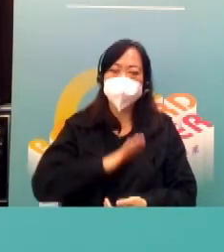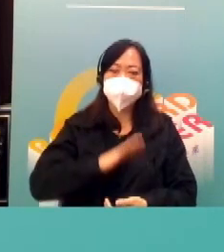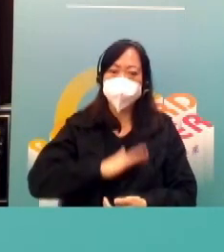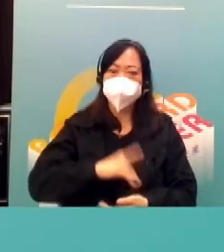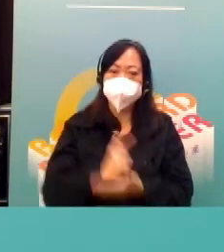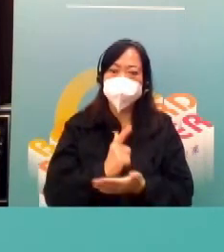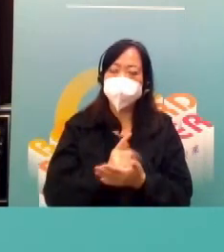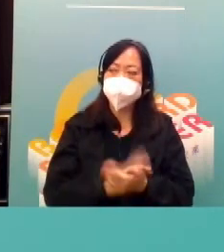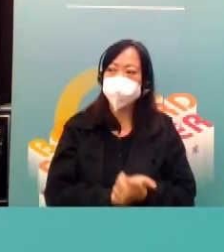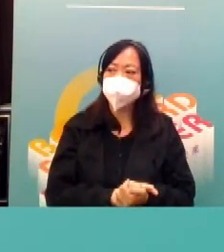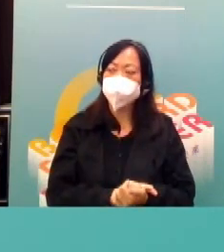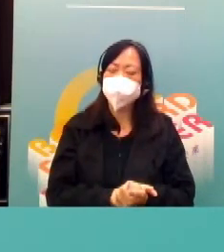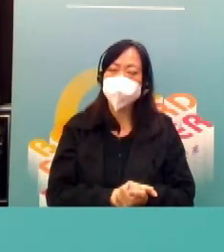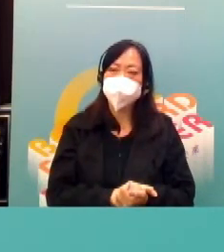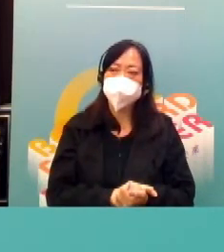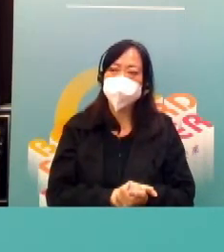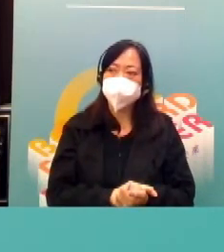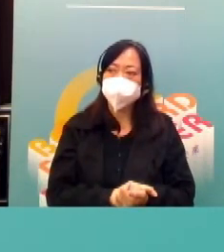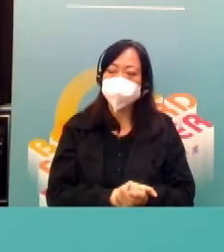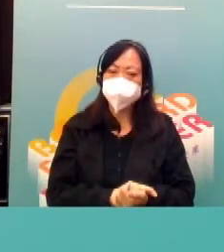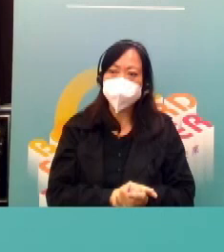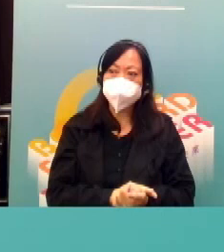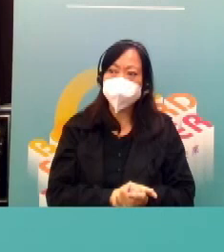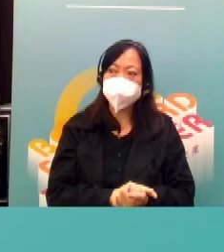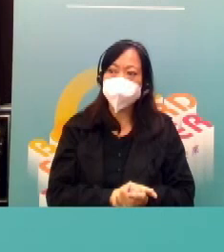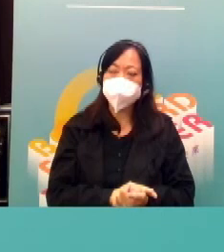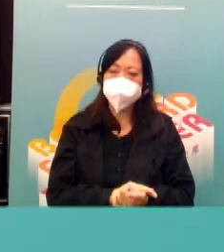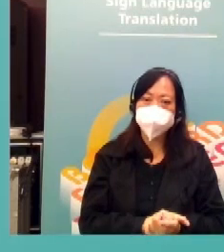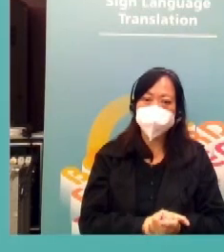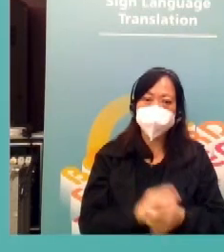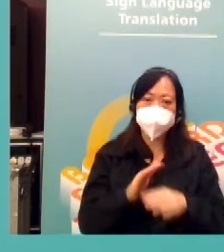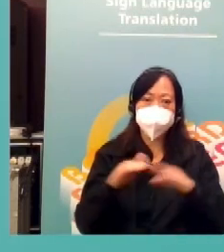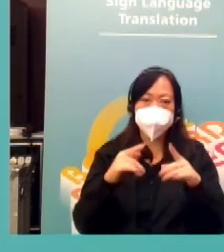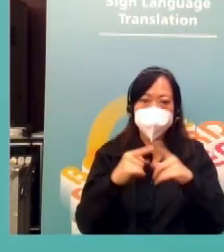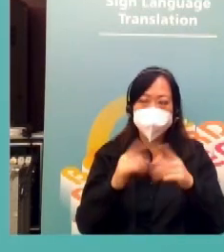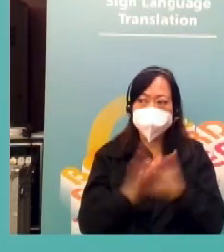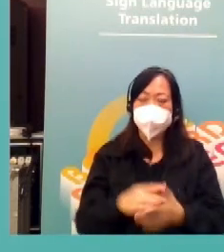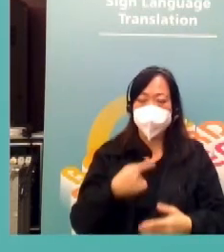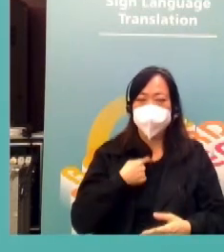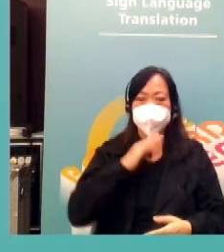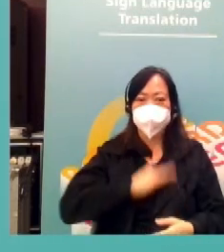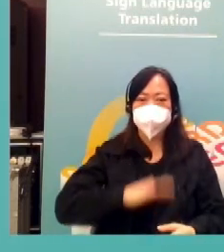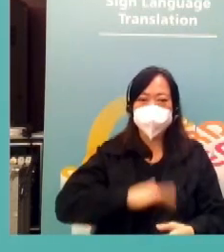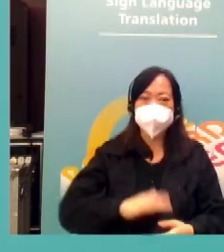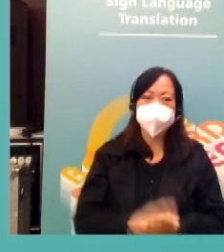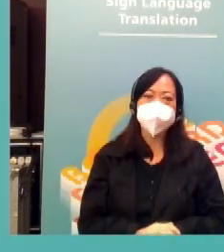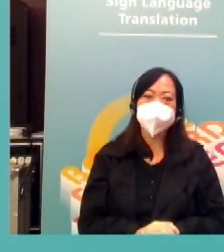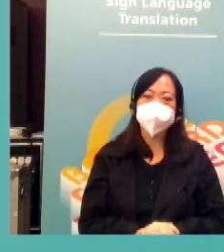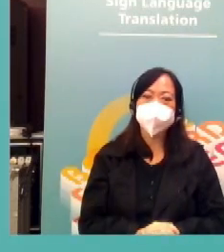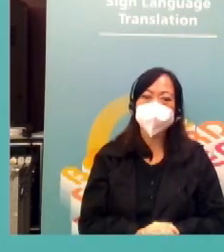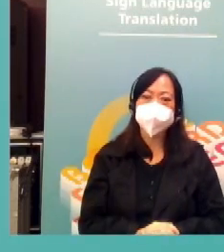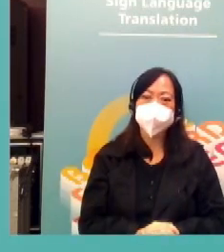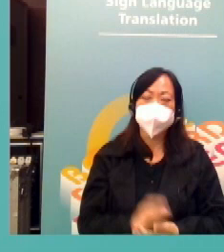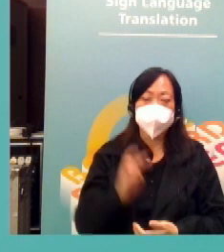anticipate. Maggie, what do you think? I think overall is that